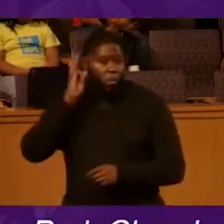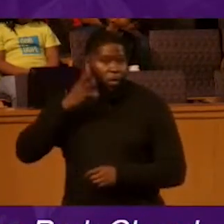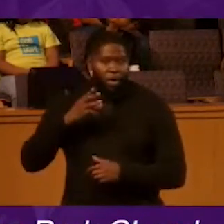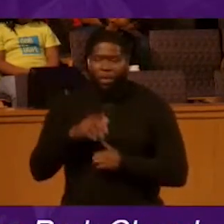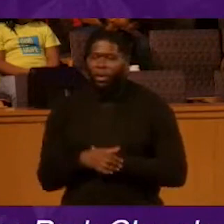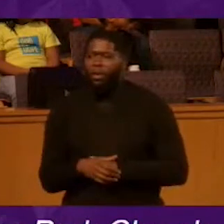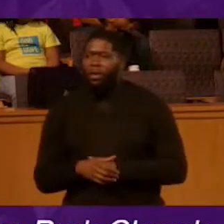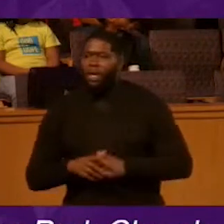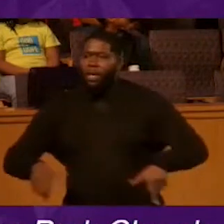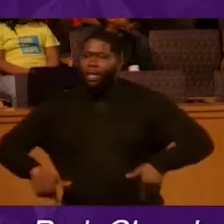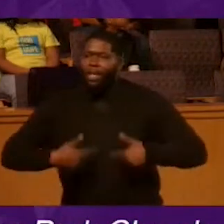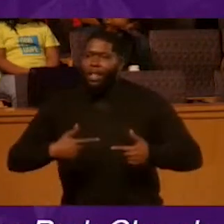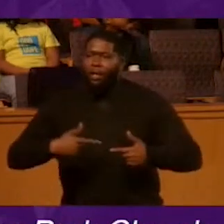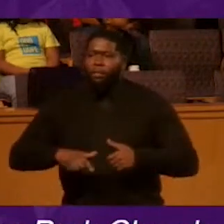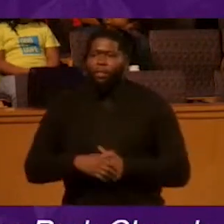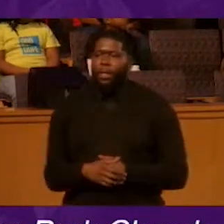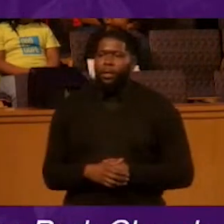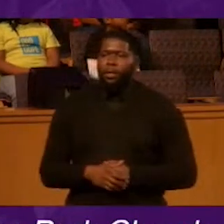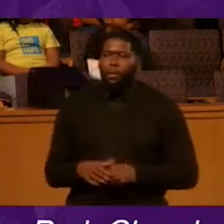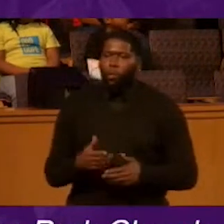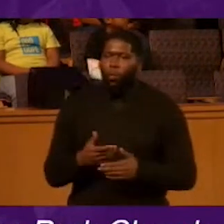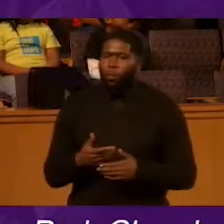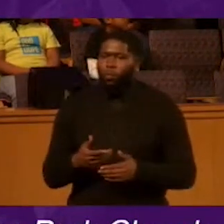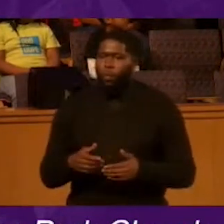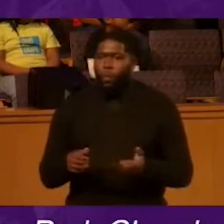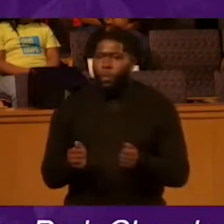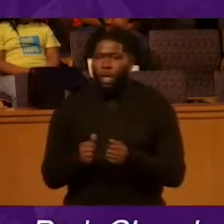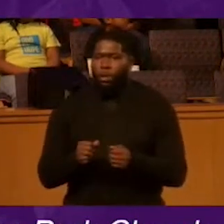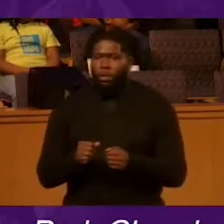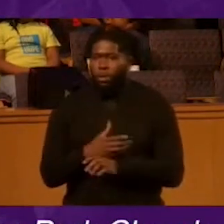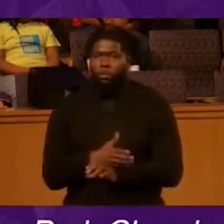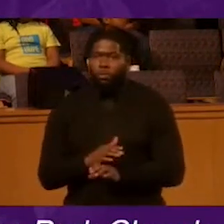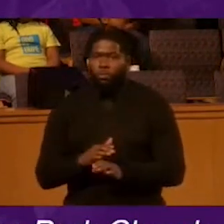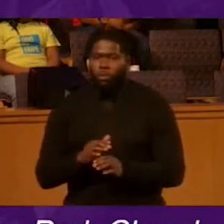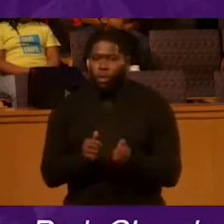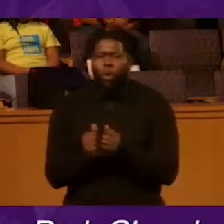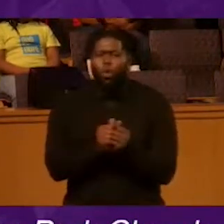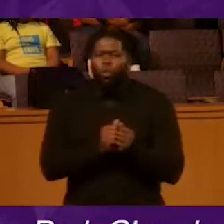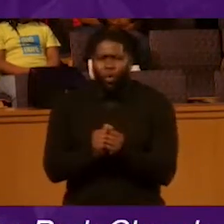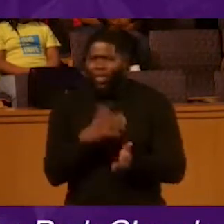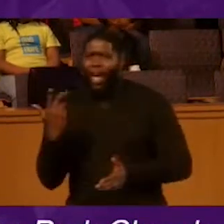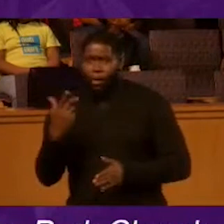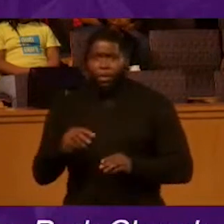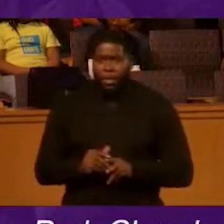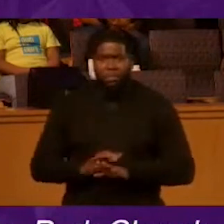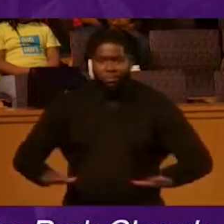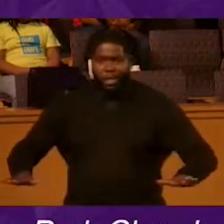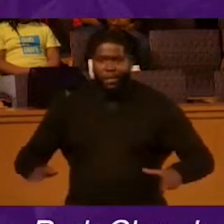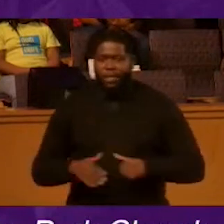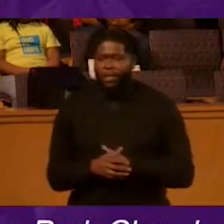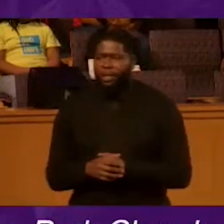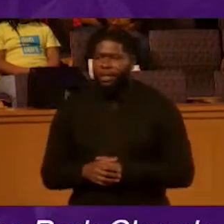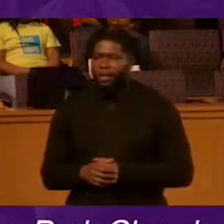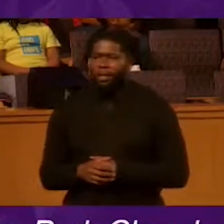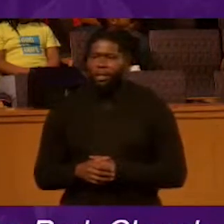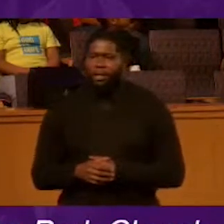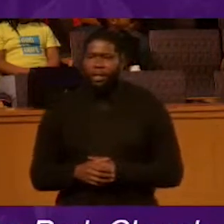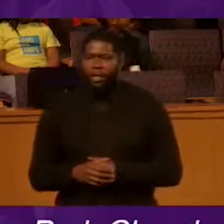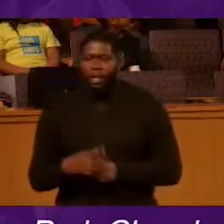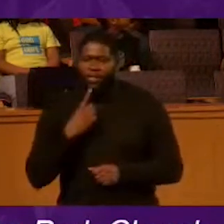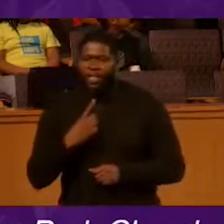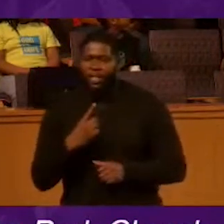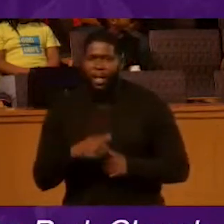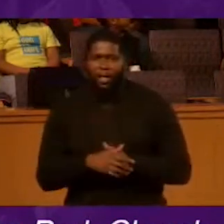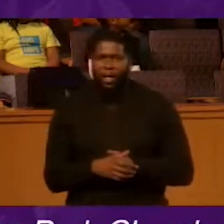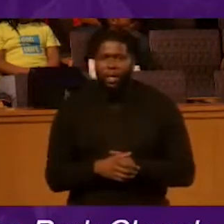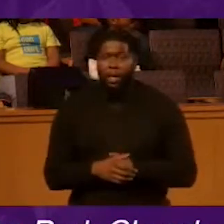the life of an empty nester been, and what does motherhood look like for you now at their ages? Well, I have to say, I